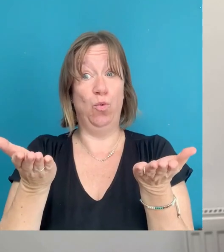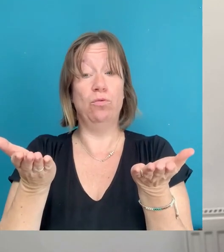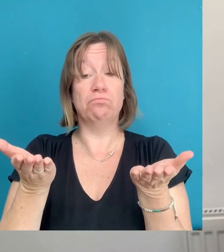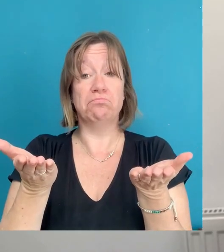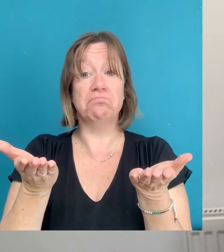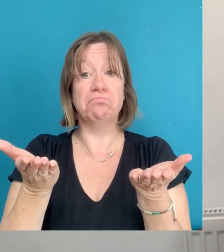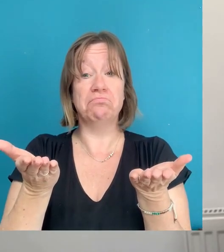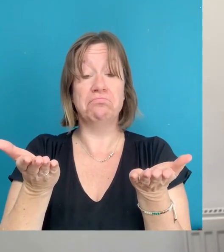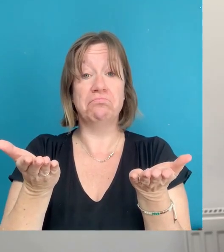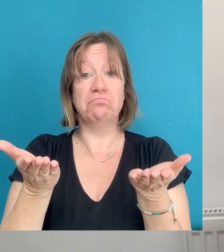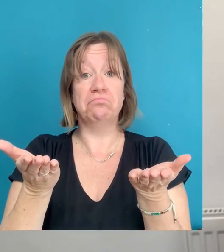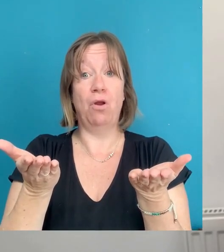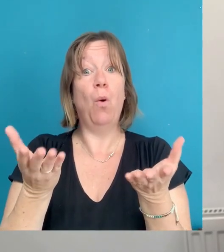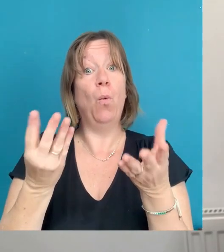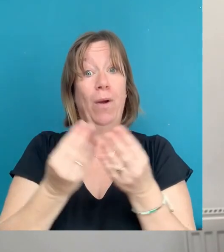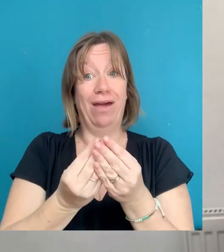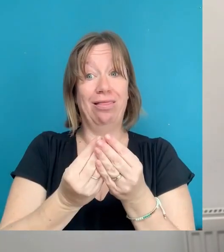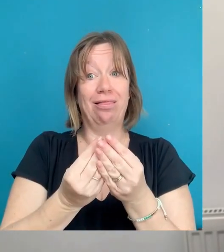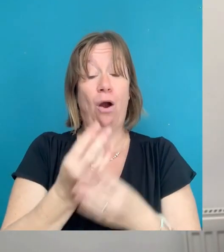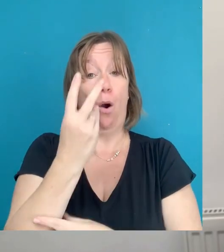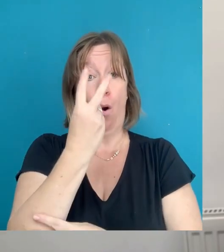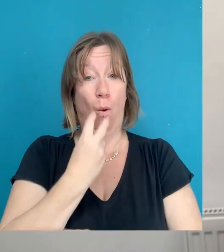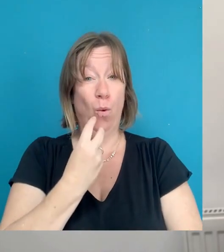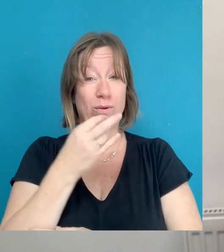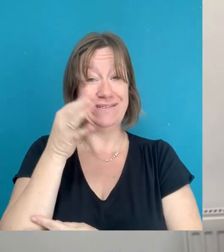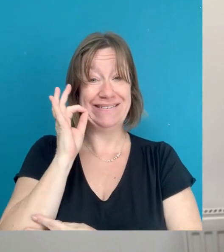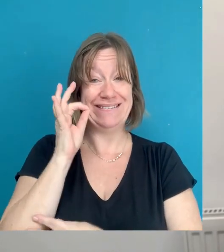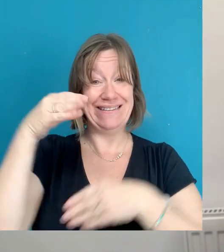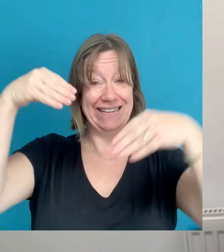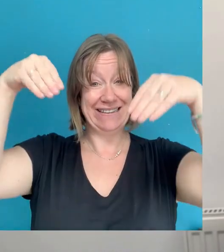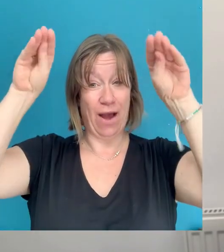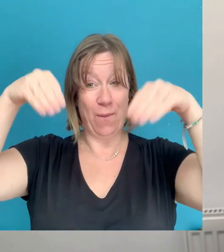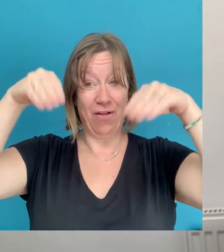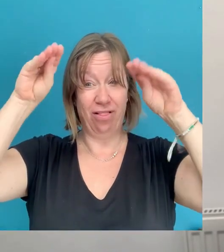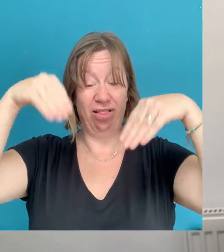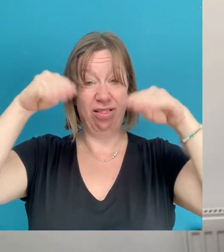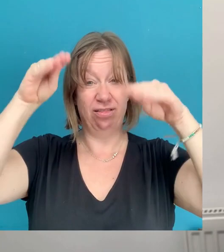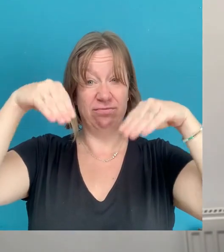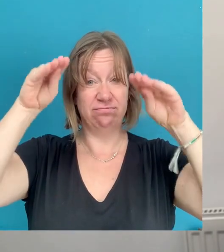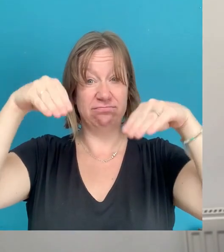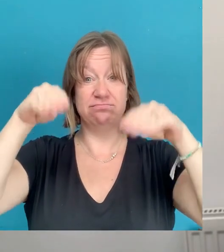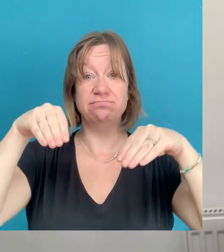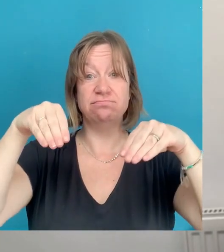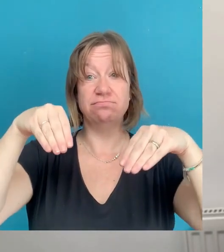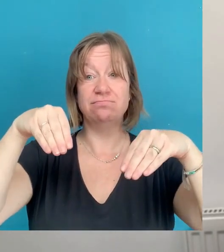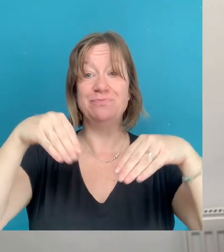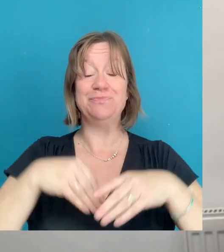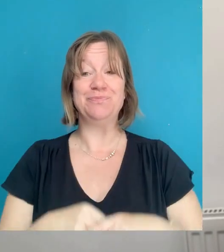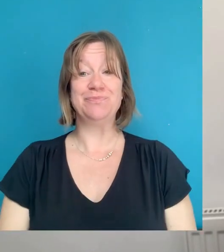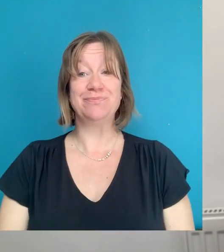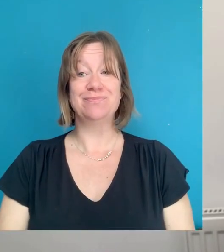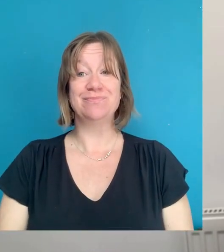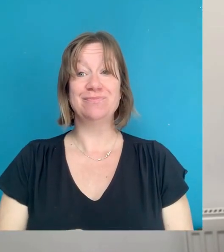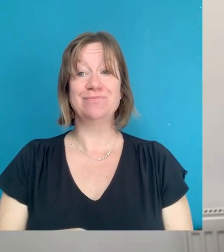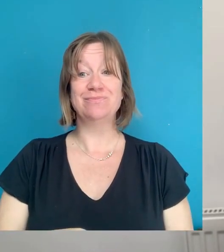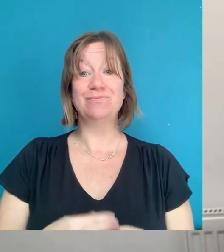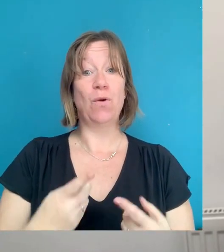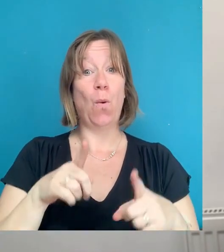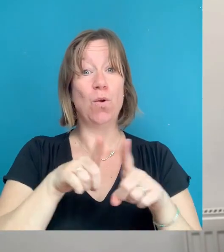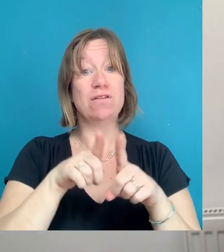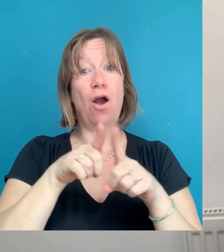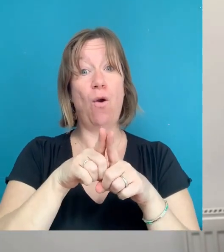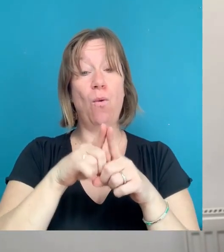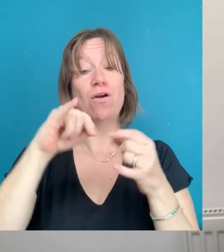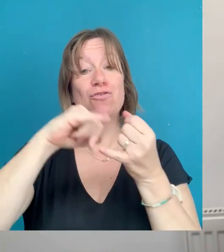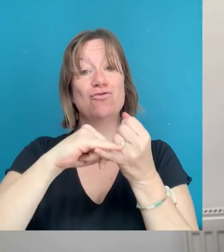2 hardback books with an old tea towel that you're no longer going to use for food,